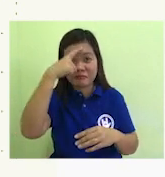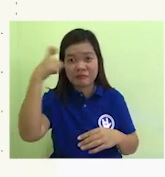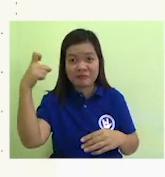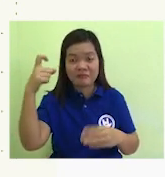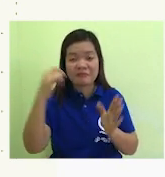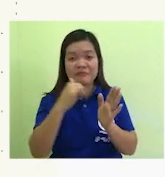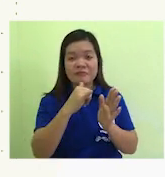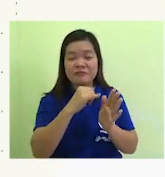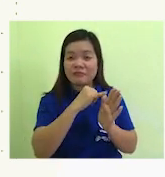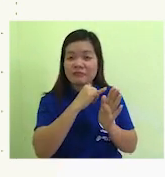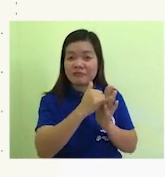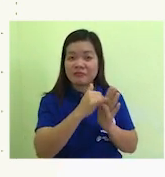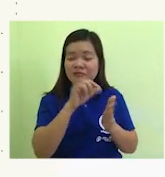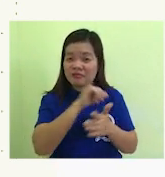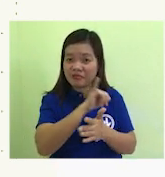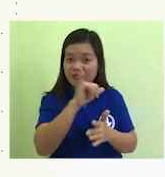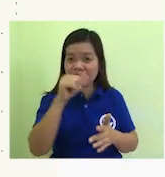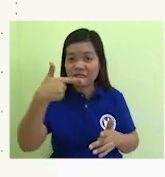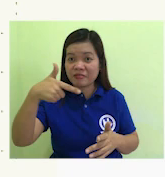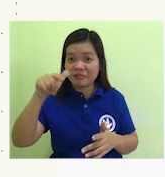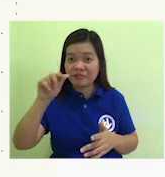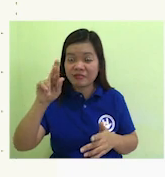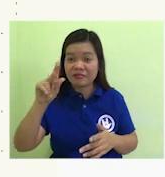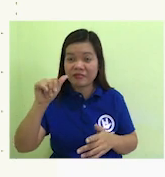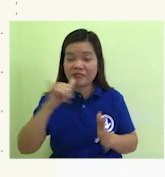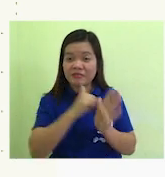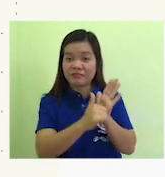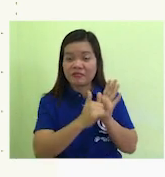the graph opens upward.